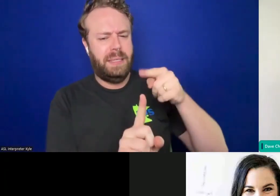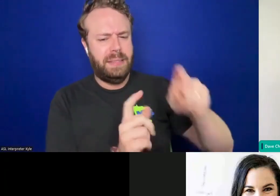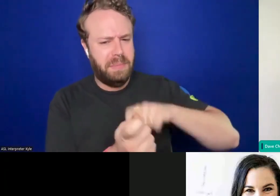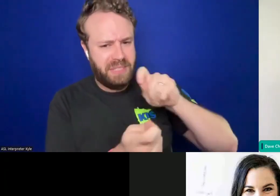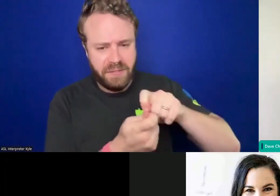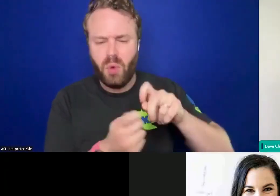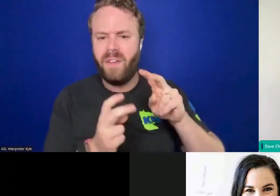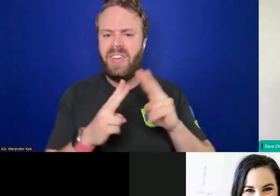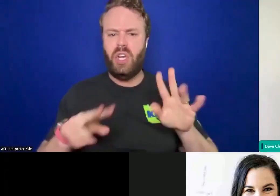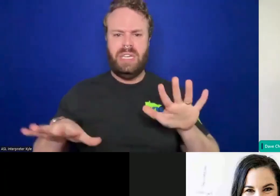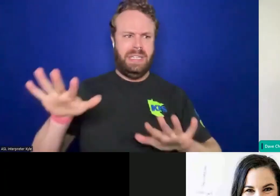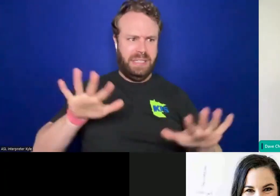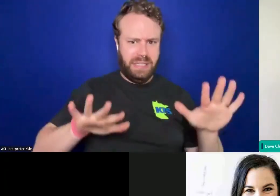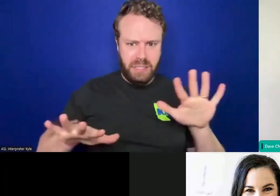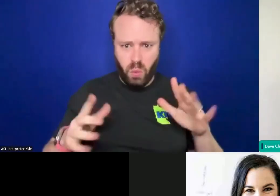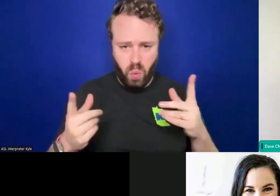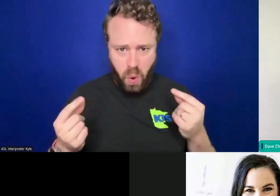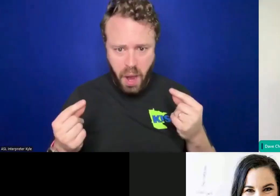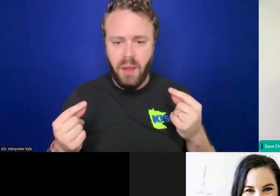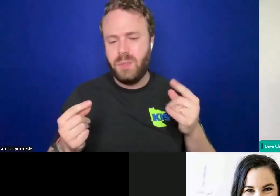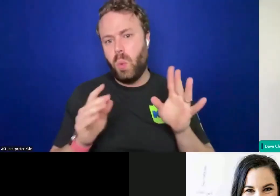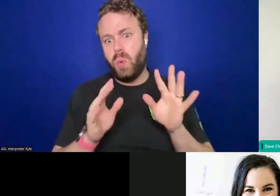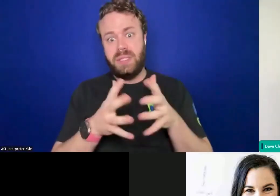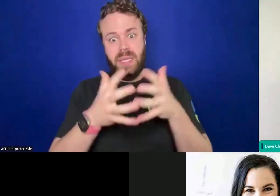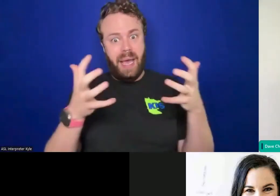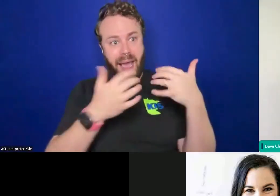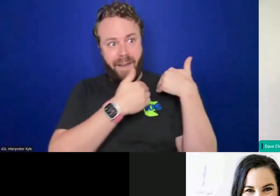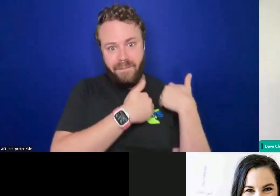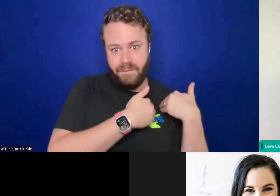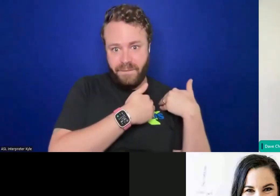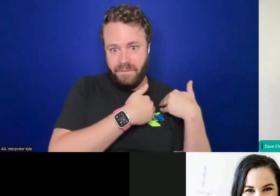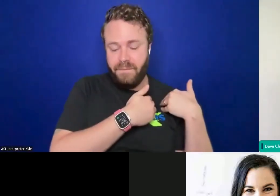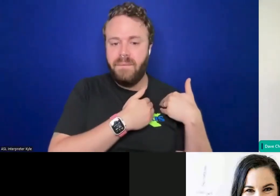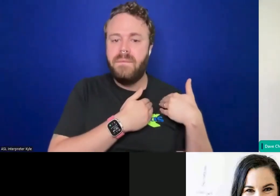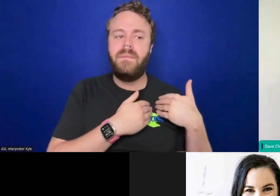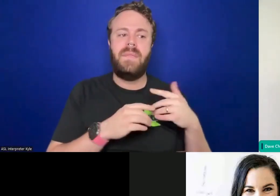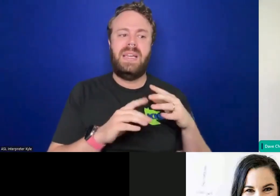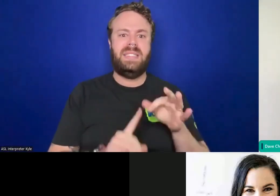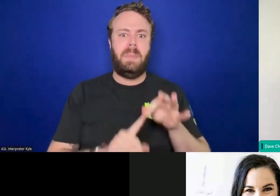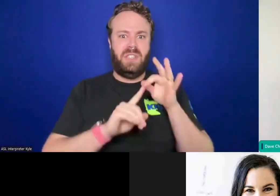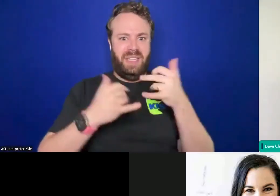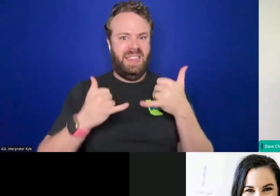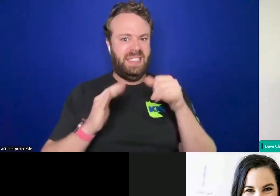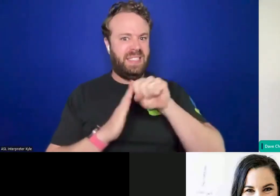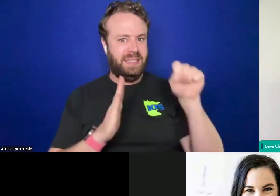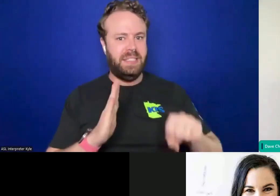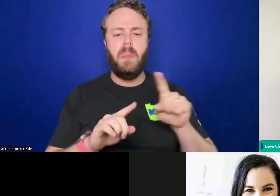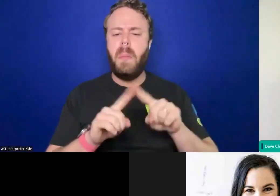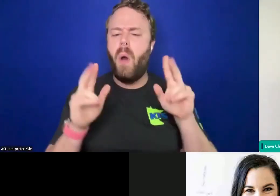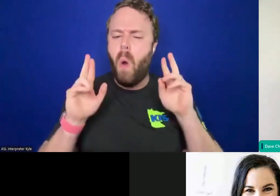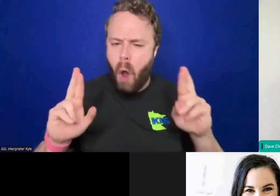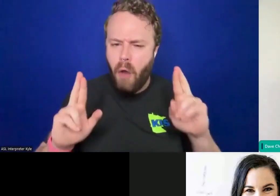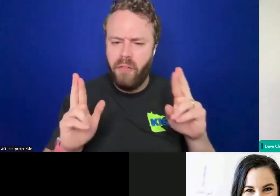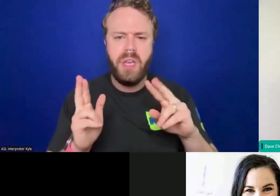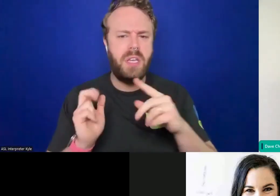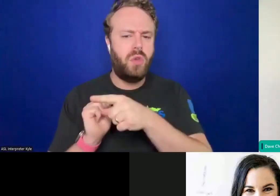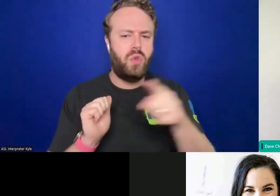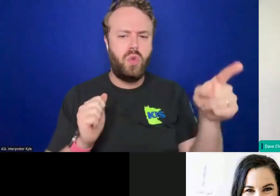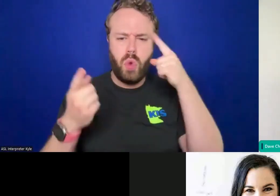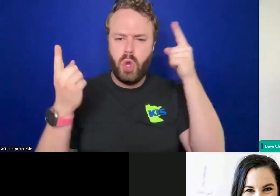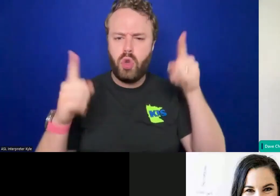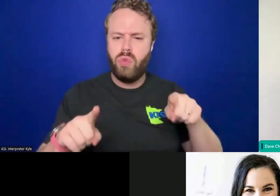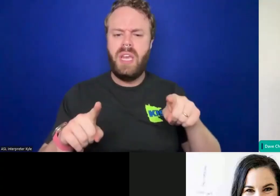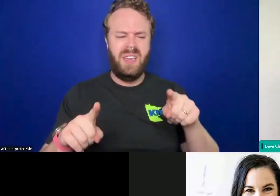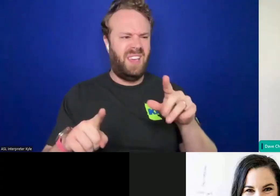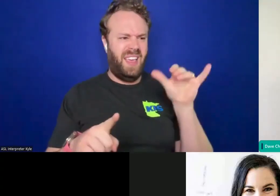tall task, but especially ahead of this one. But I hope you'll agree that this is an extraordinarily worthy goal